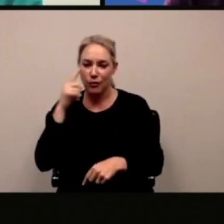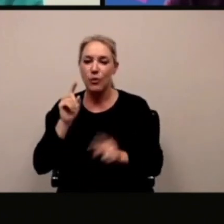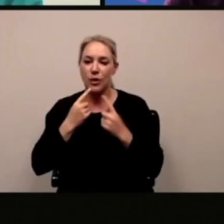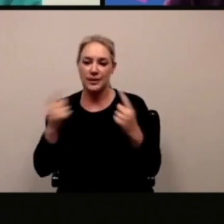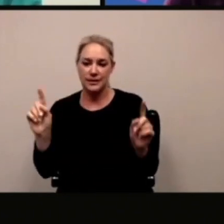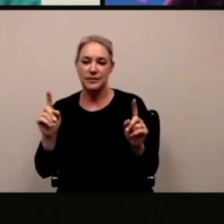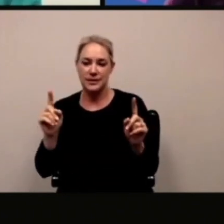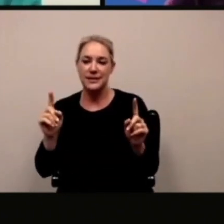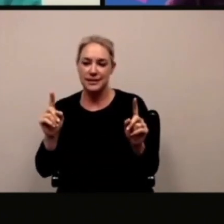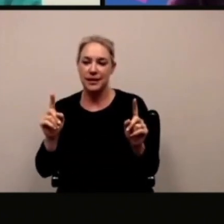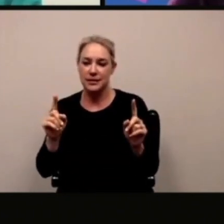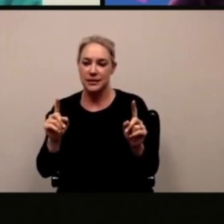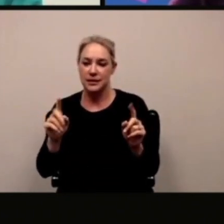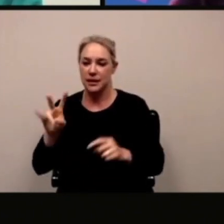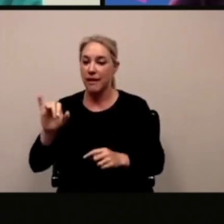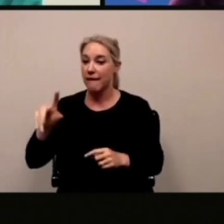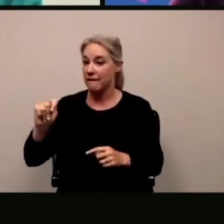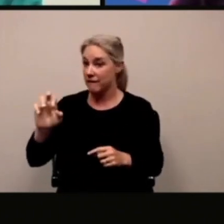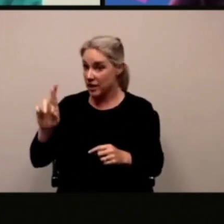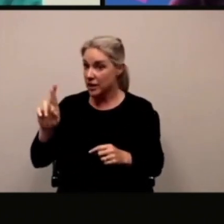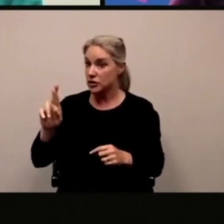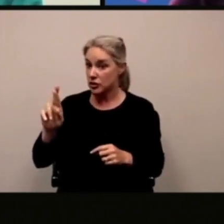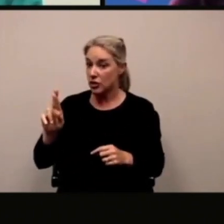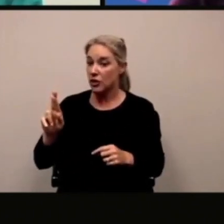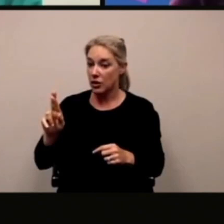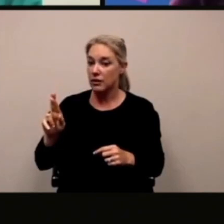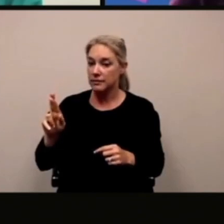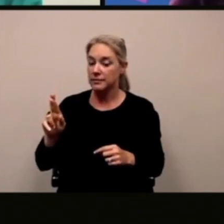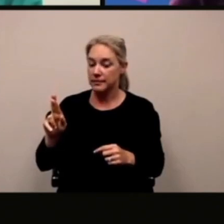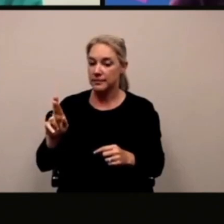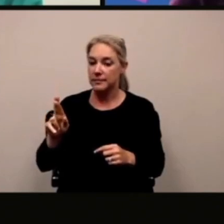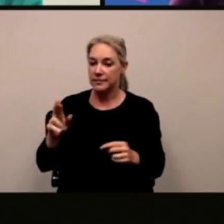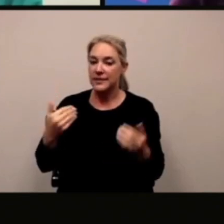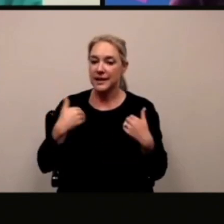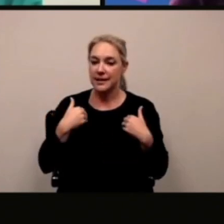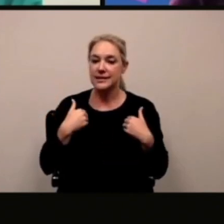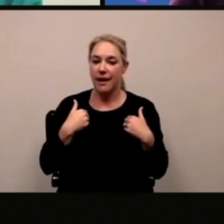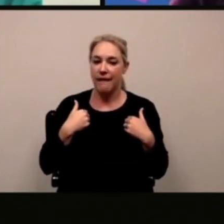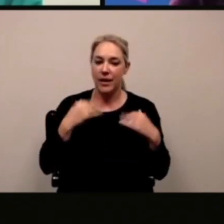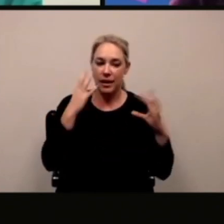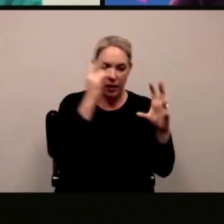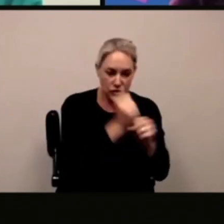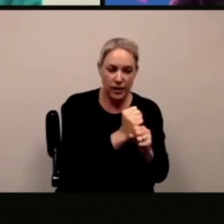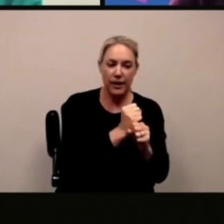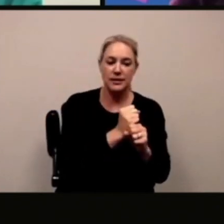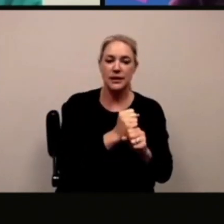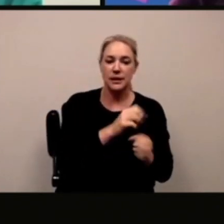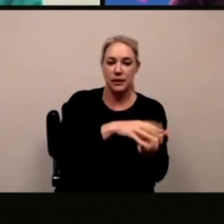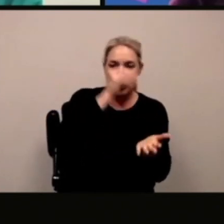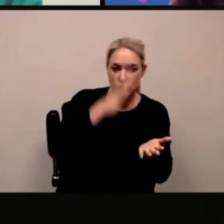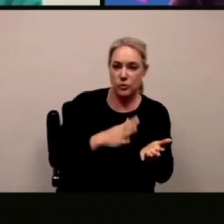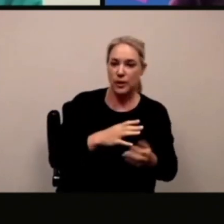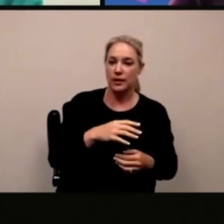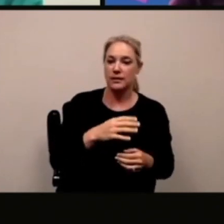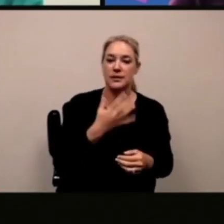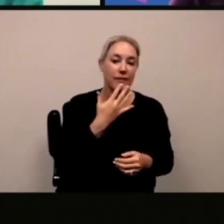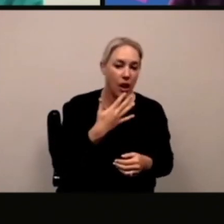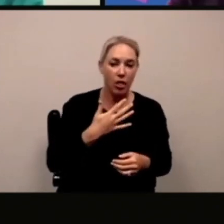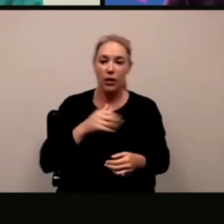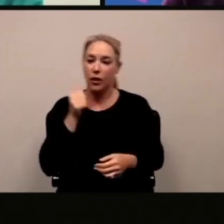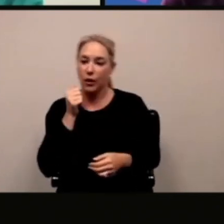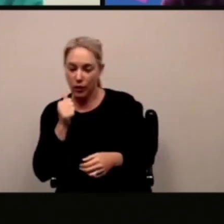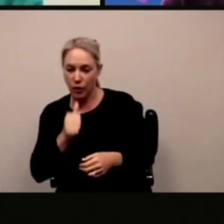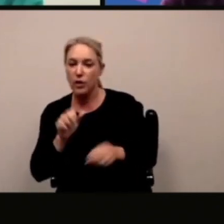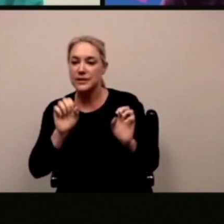that Victor is definitely having in those attracting students of color and girls there, and the work that Michelle's doing. Go to her Twitter,